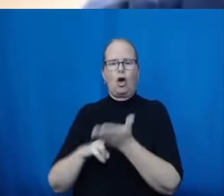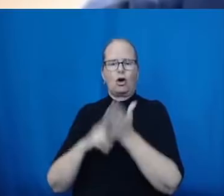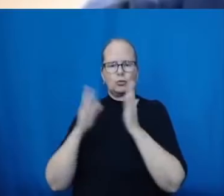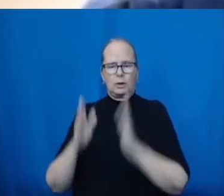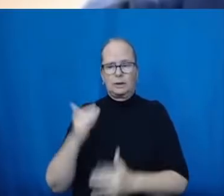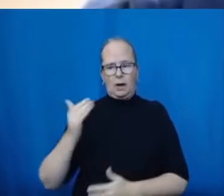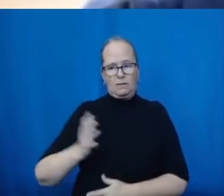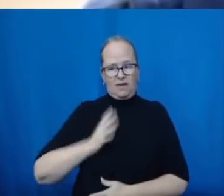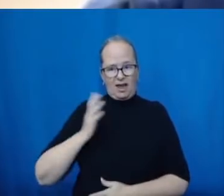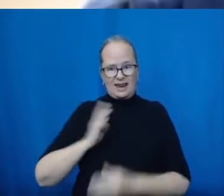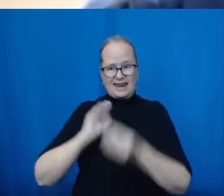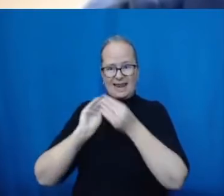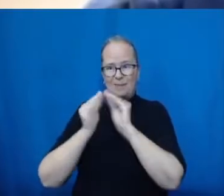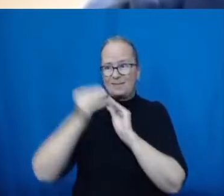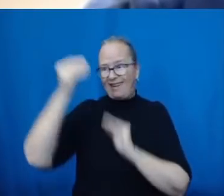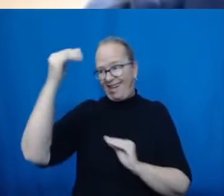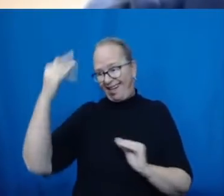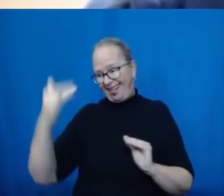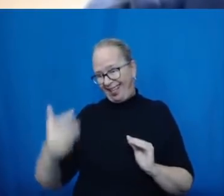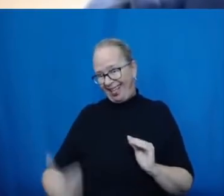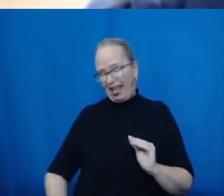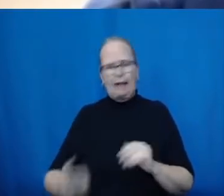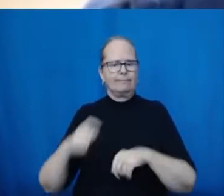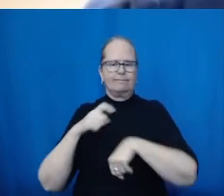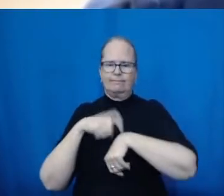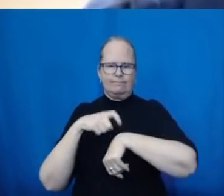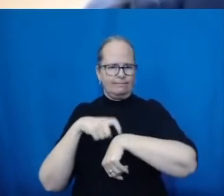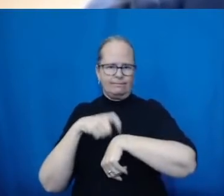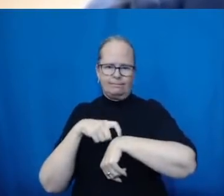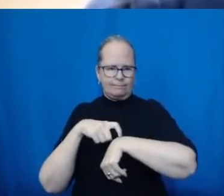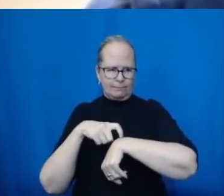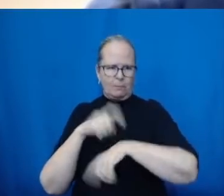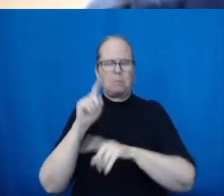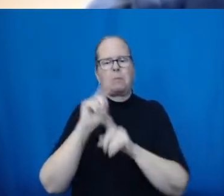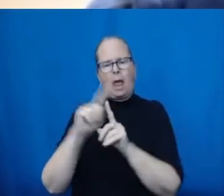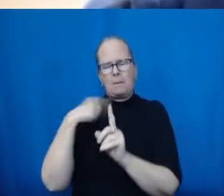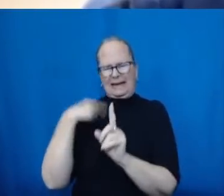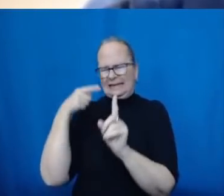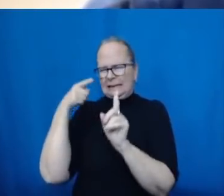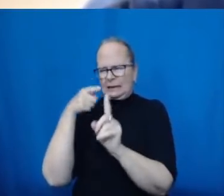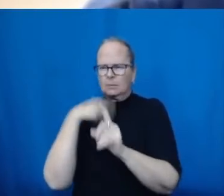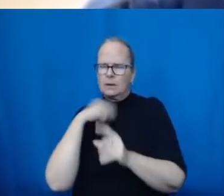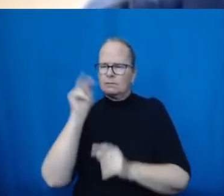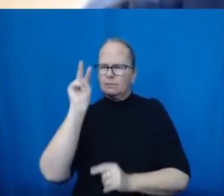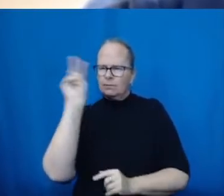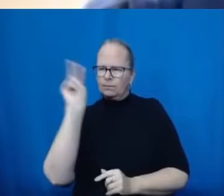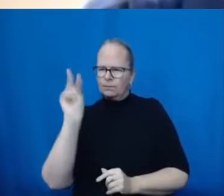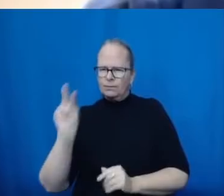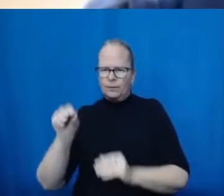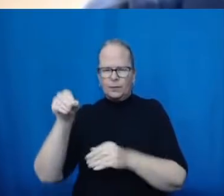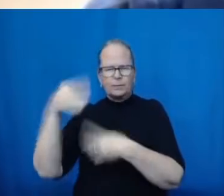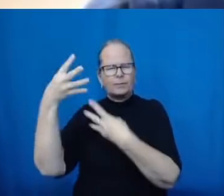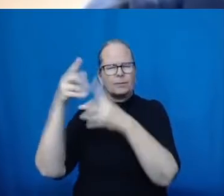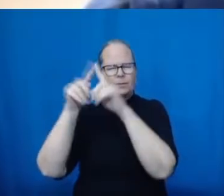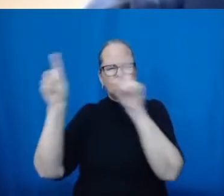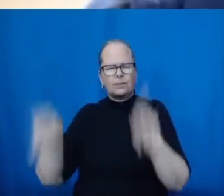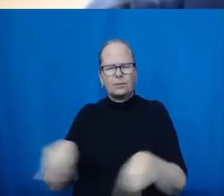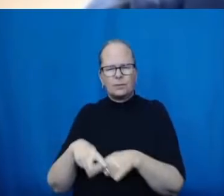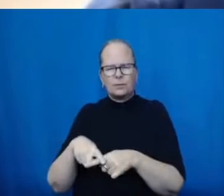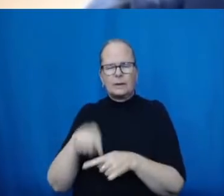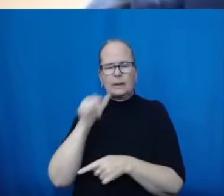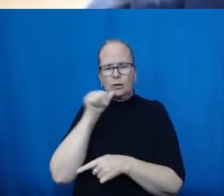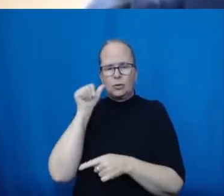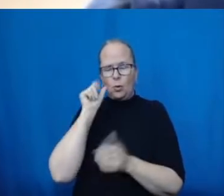I've just seen, just looking through them. Our cases yesterday, 1,300. That's a moderate drop from last